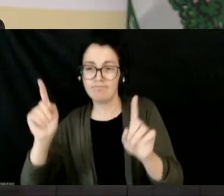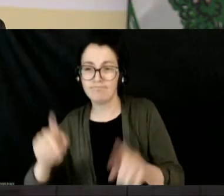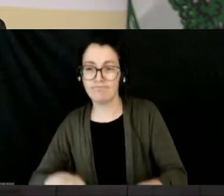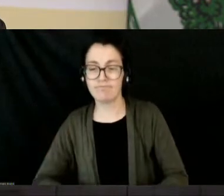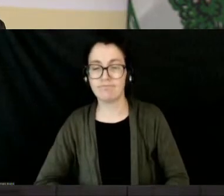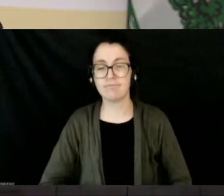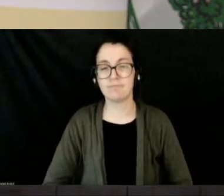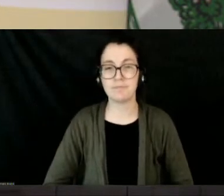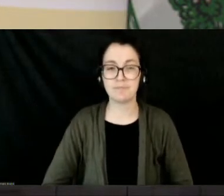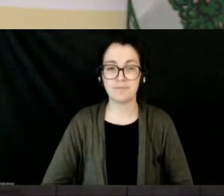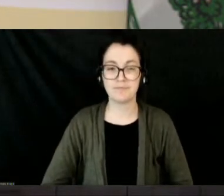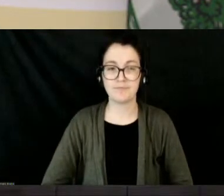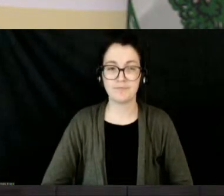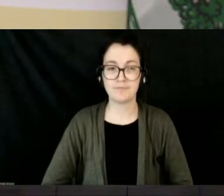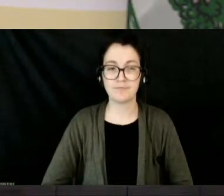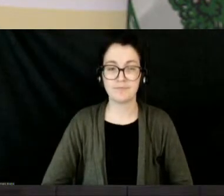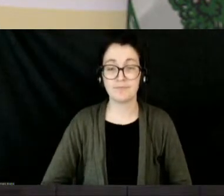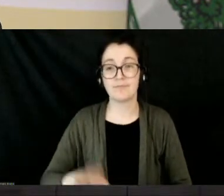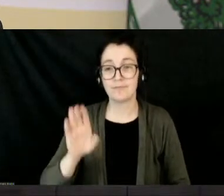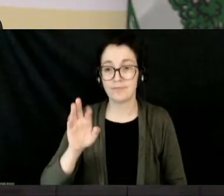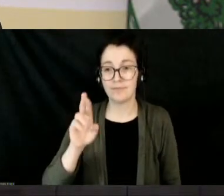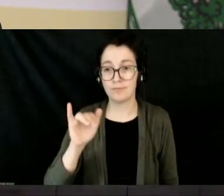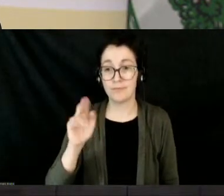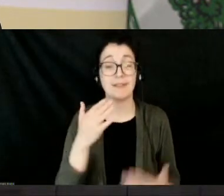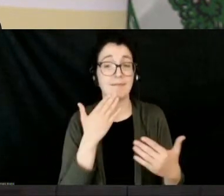Okay, thank you very much. Thank you.